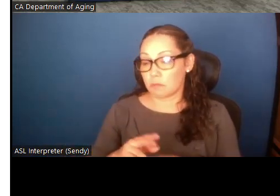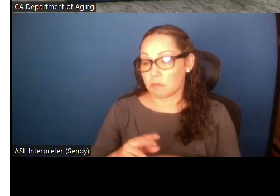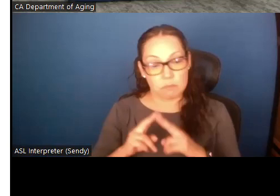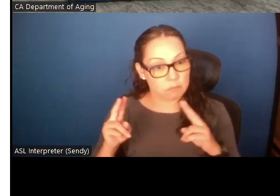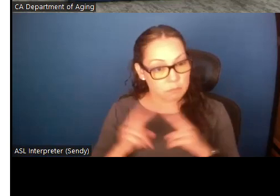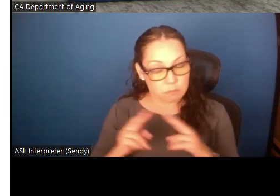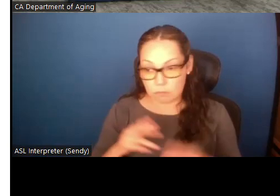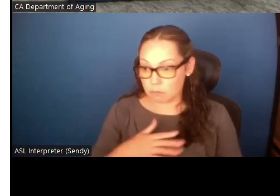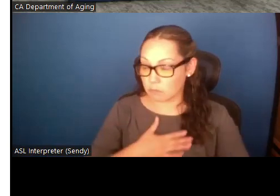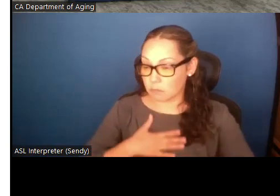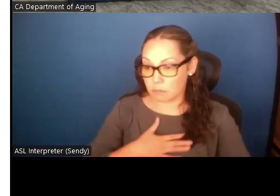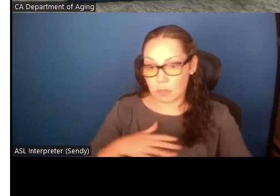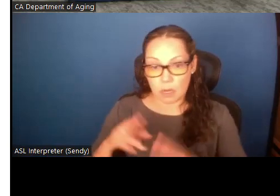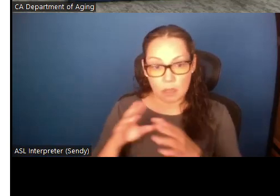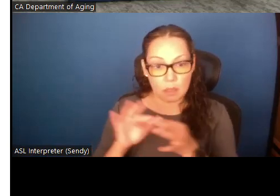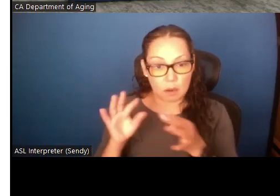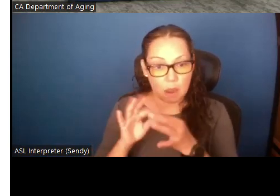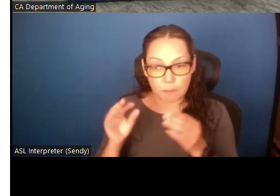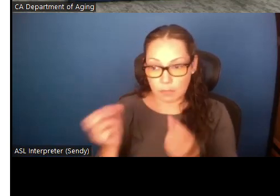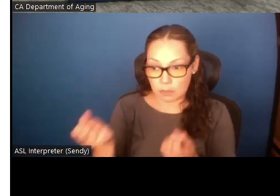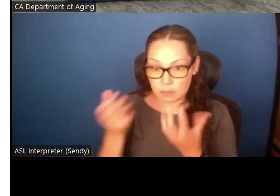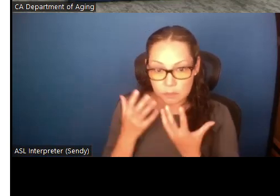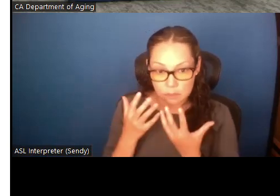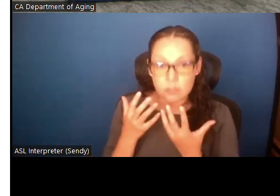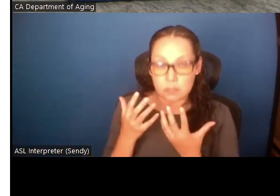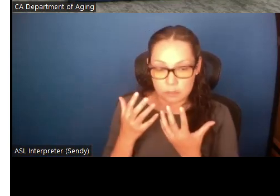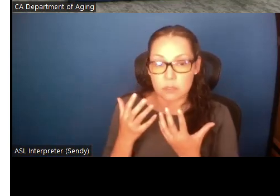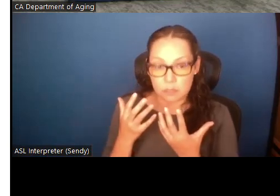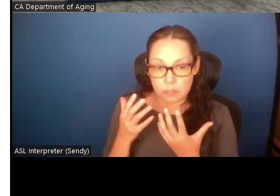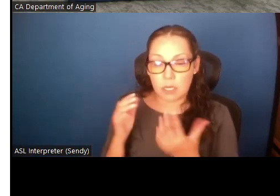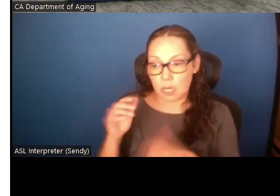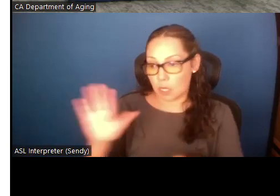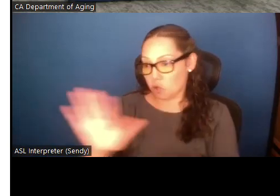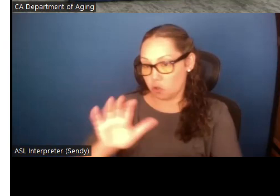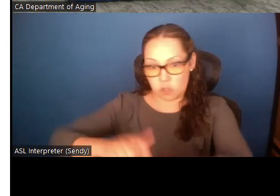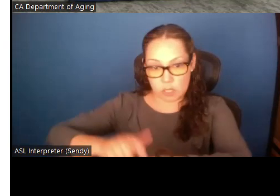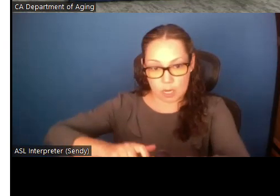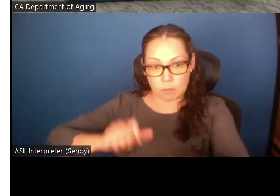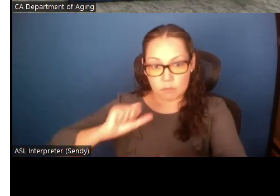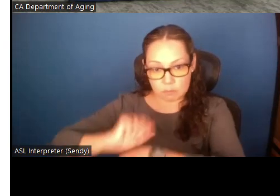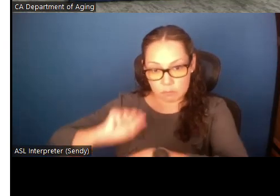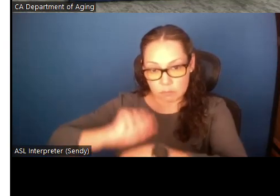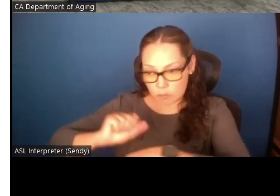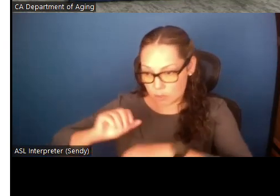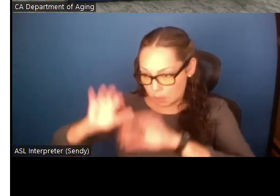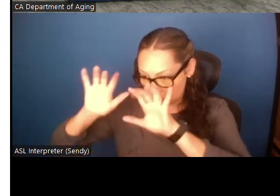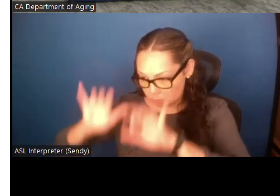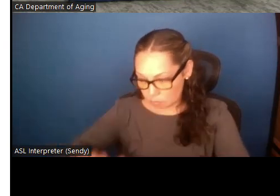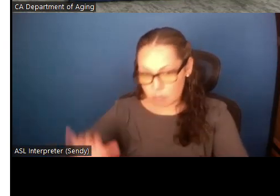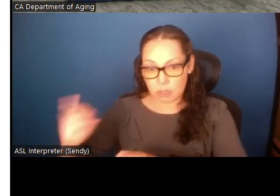the time that people took and the thought that they put into producing these comments. We're really going